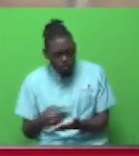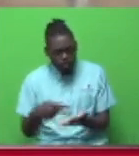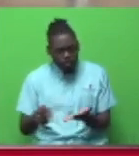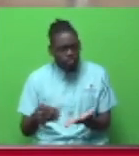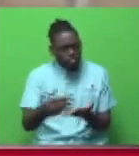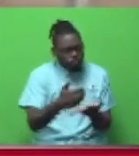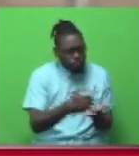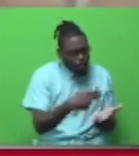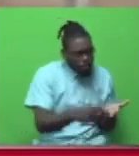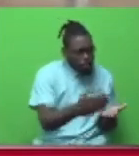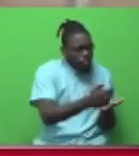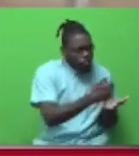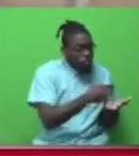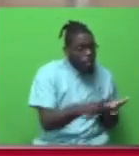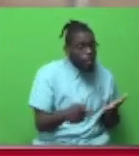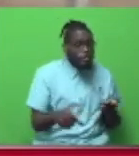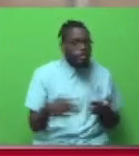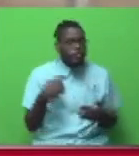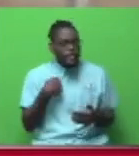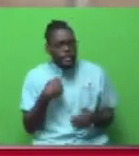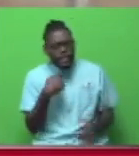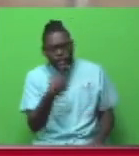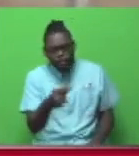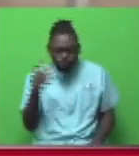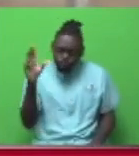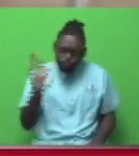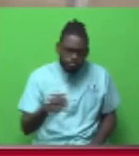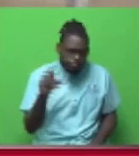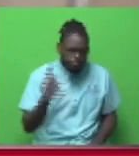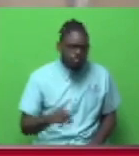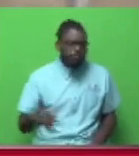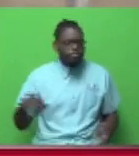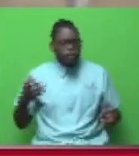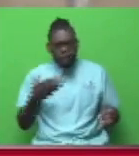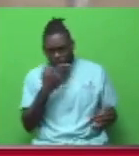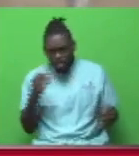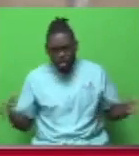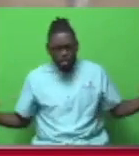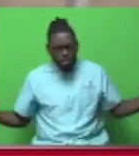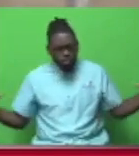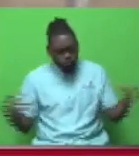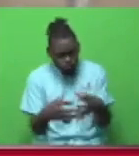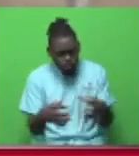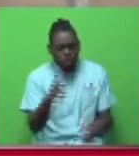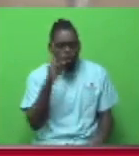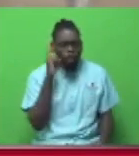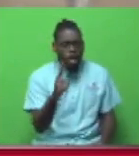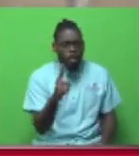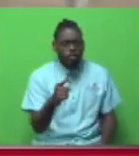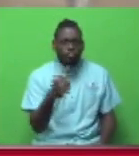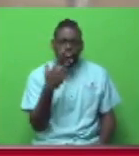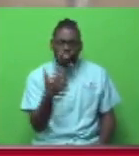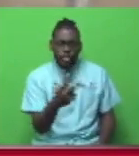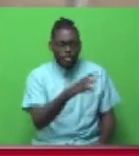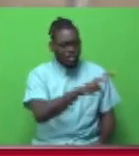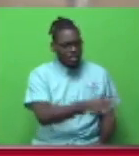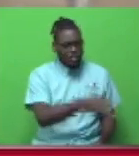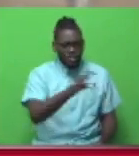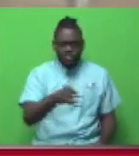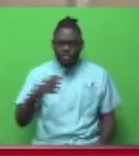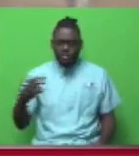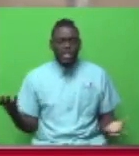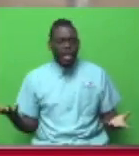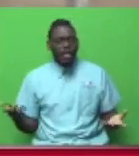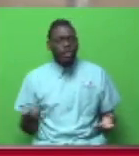administration was consolidate all three ministries. And that report that was laid by the Honourable Faris Al-Rabi when he was then